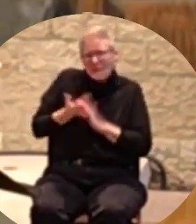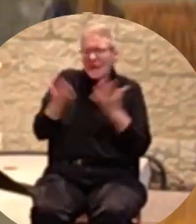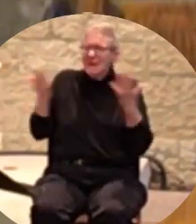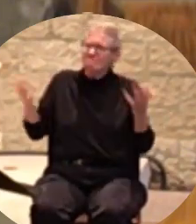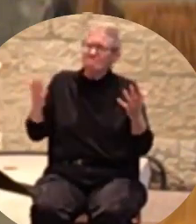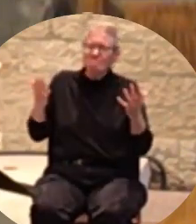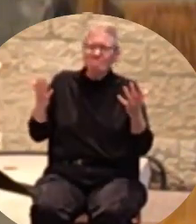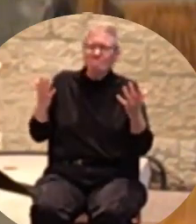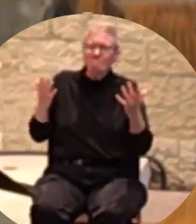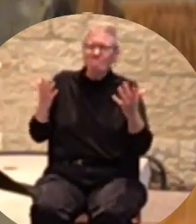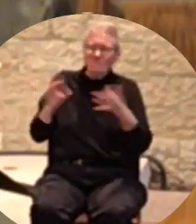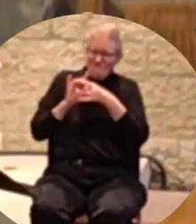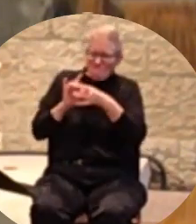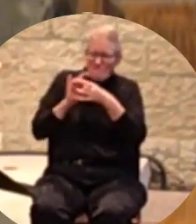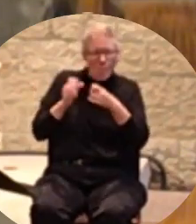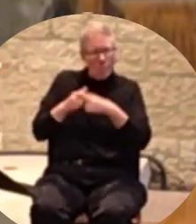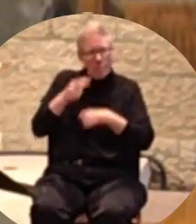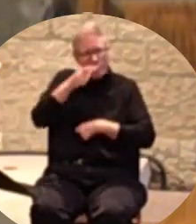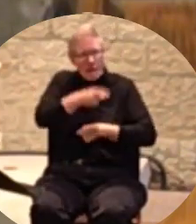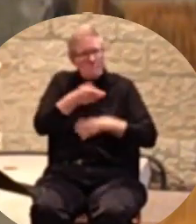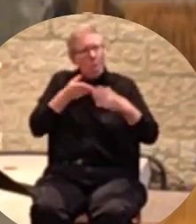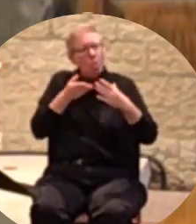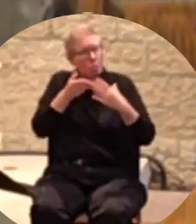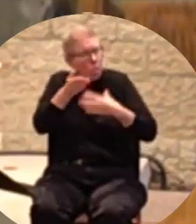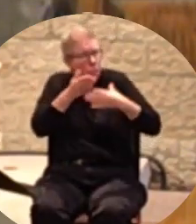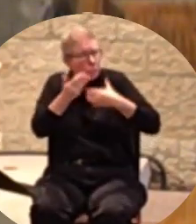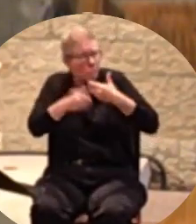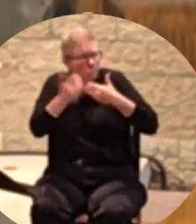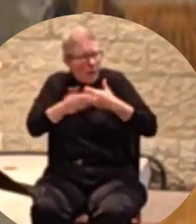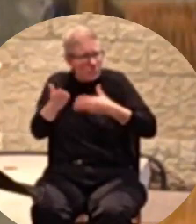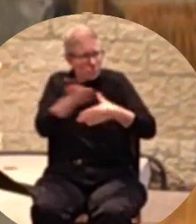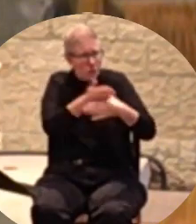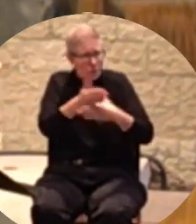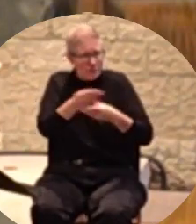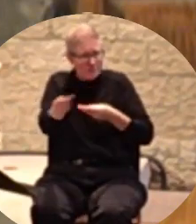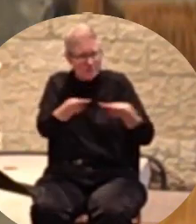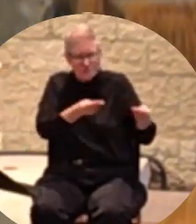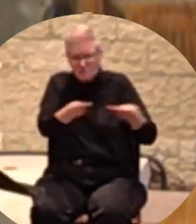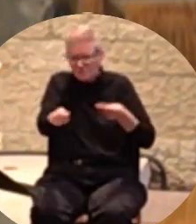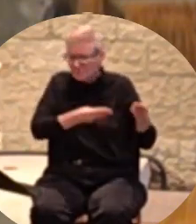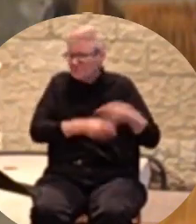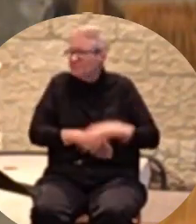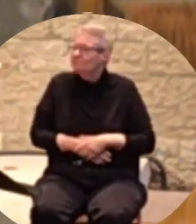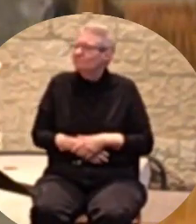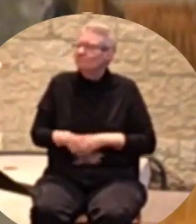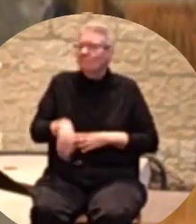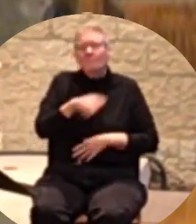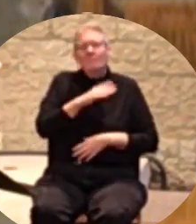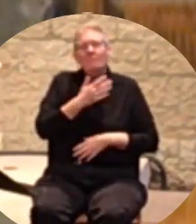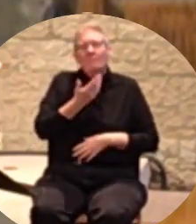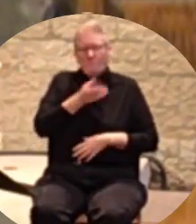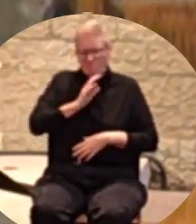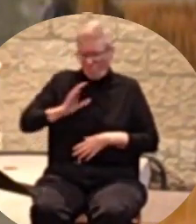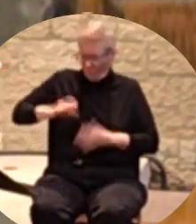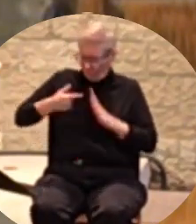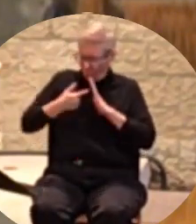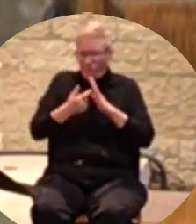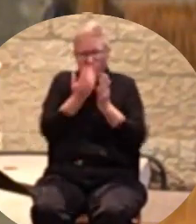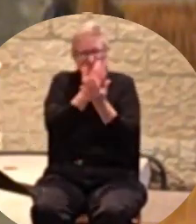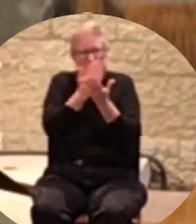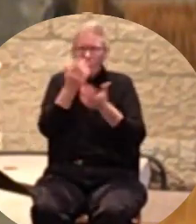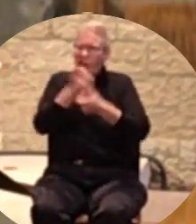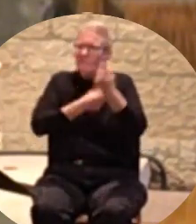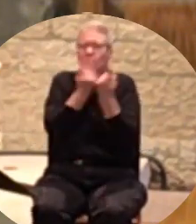Easter celebrates the risen Christ, an immortal presence freed from all limitations, awaiting discovery